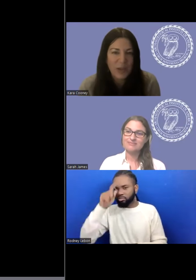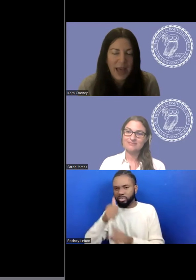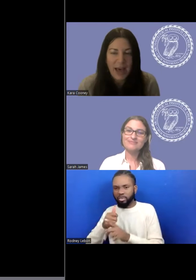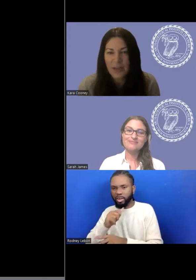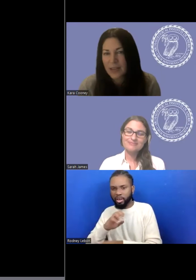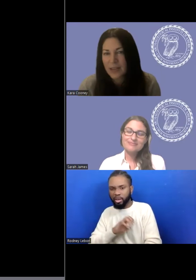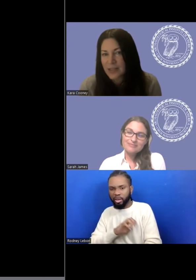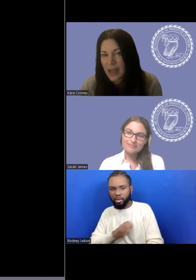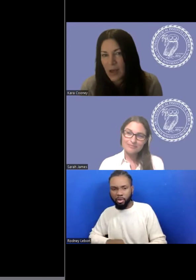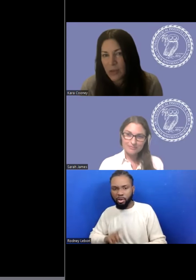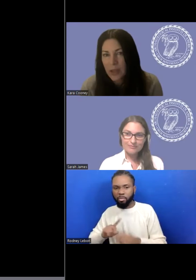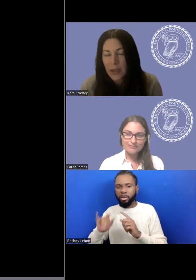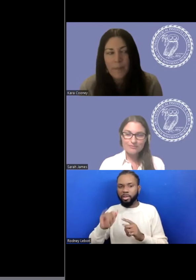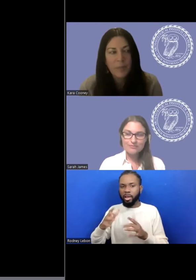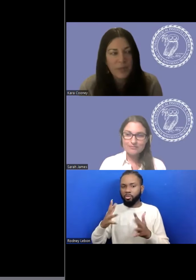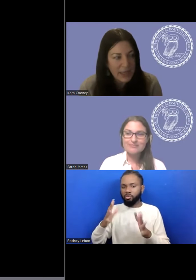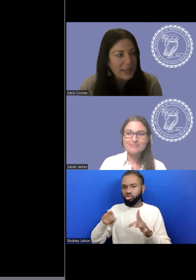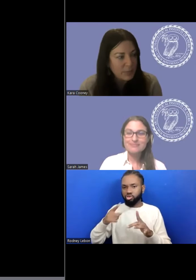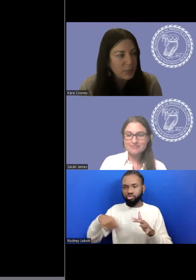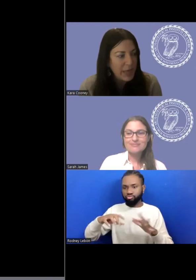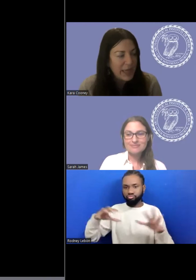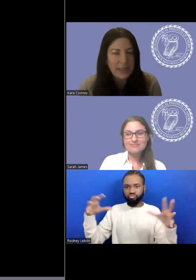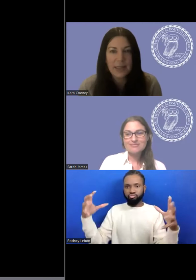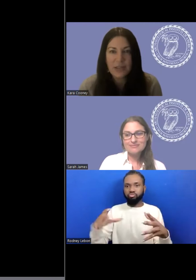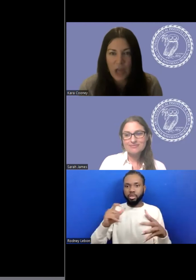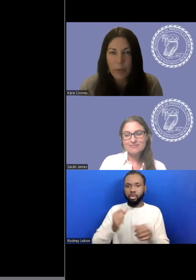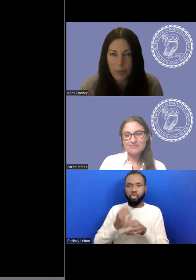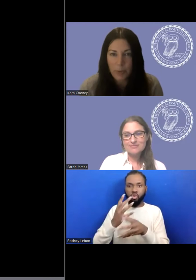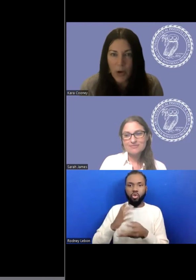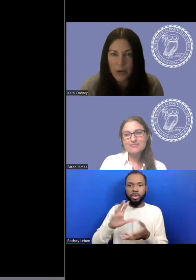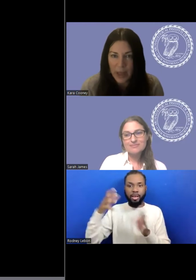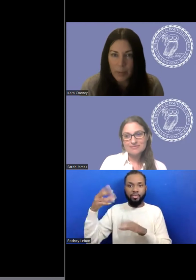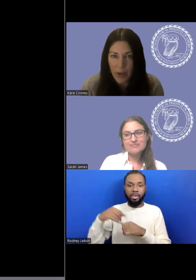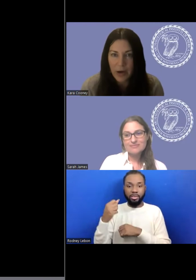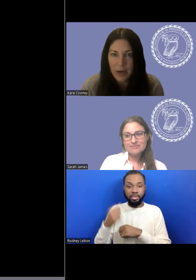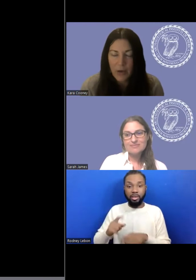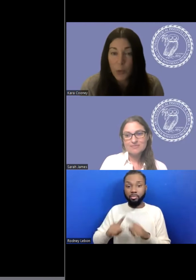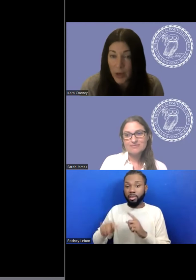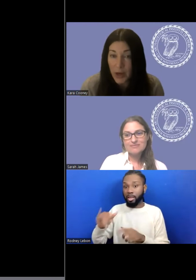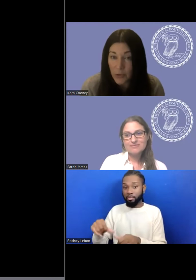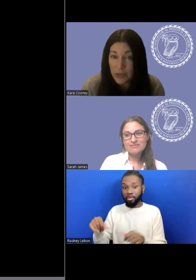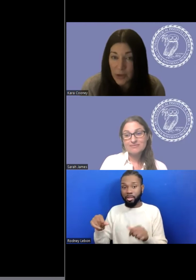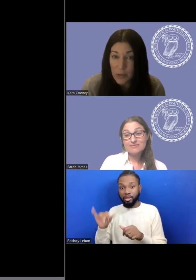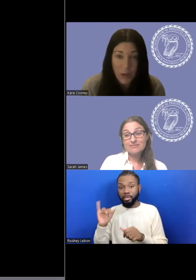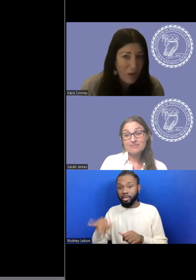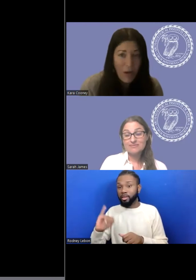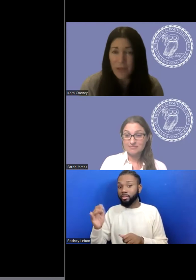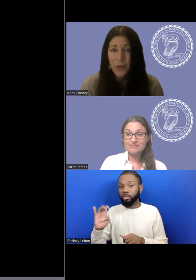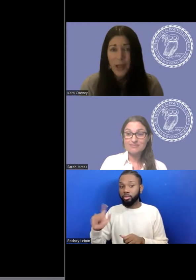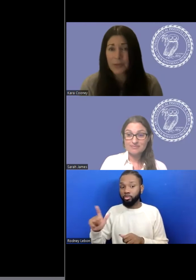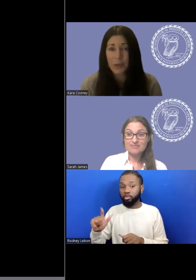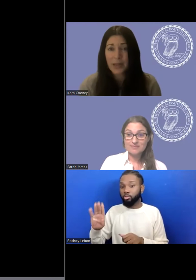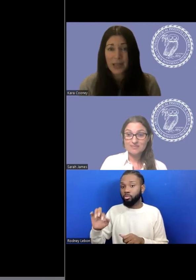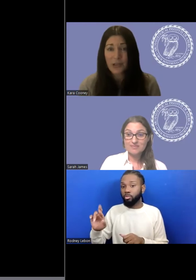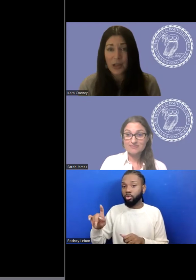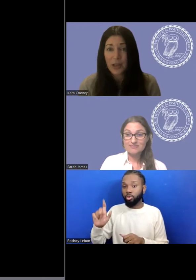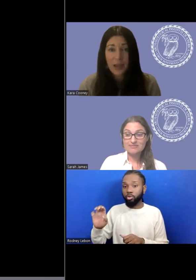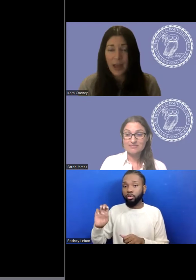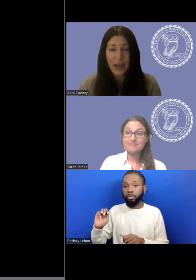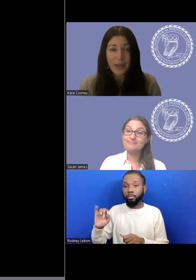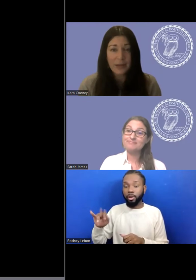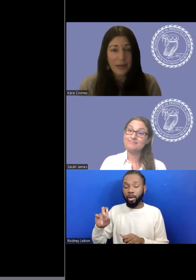then wreak havoc in the south. This place, this Jebel Barkal Empire, for 100 years went all the way up to West